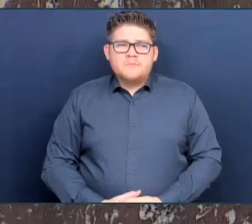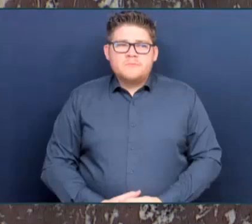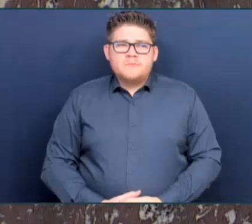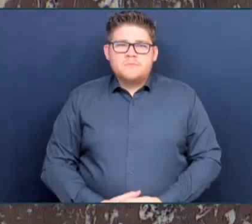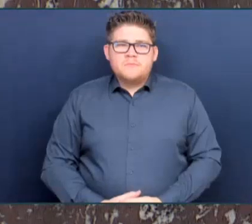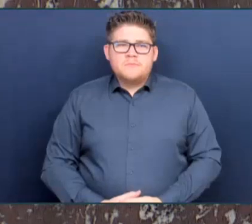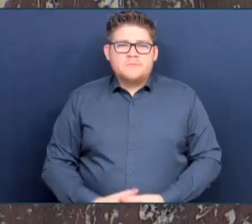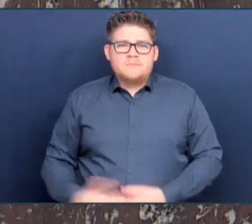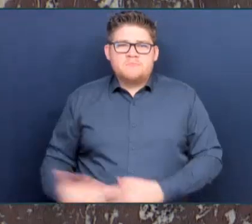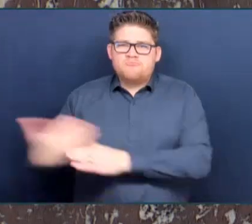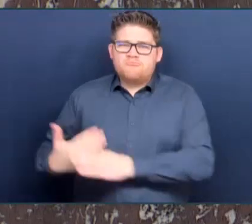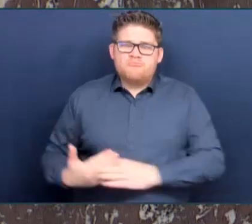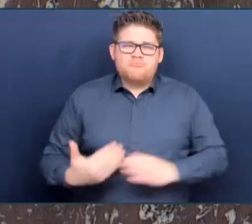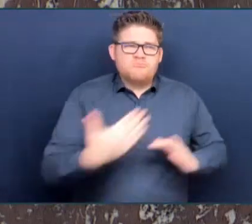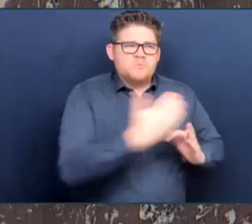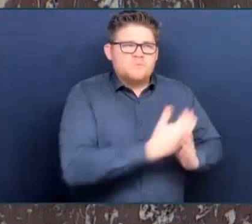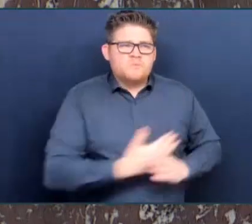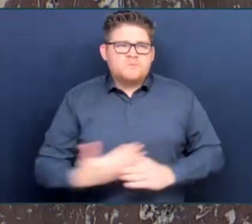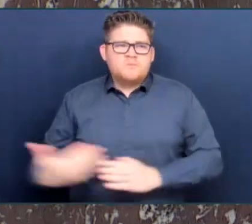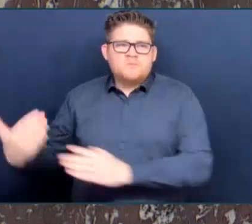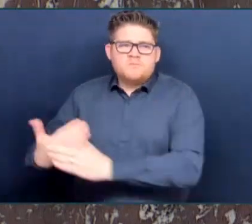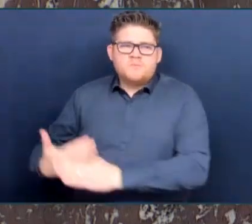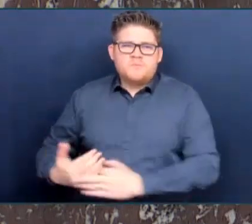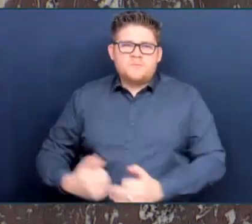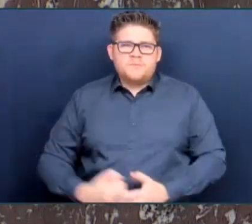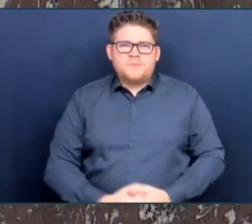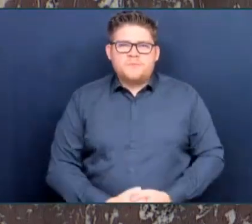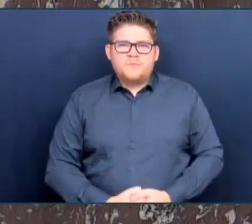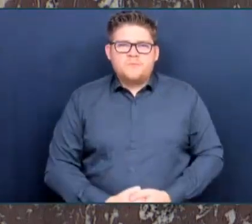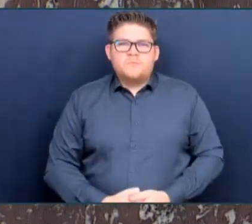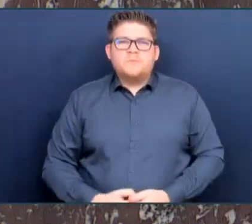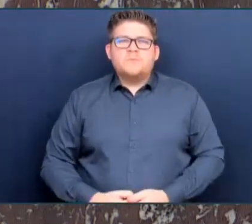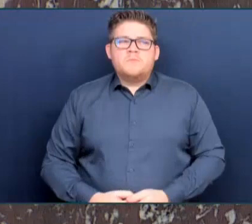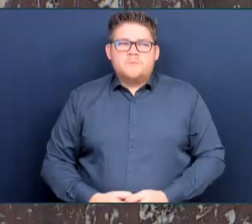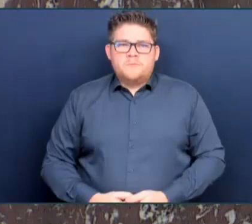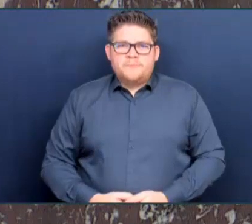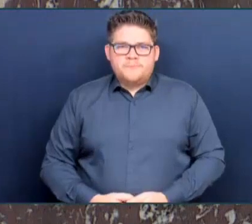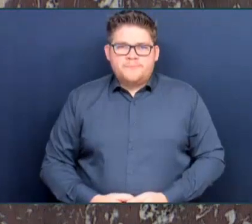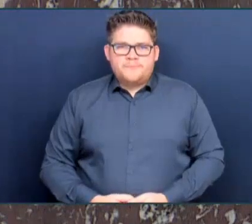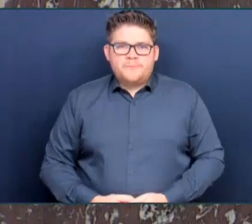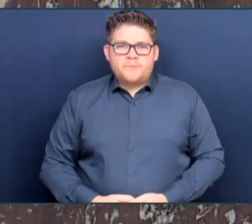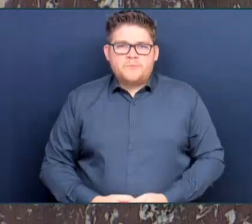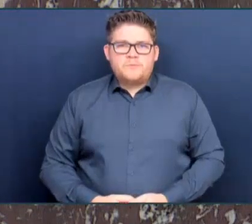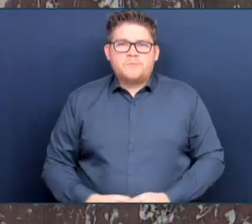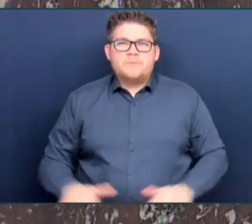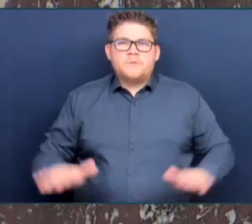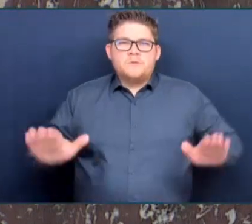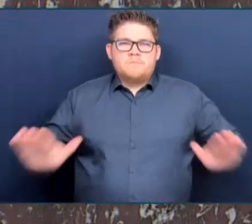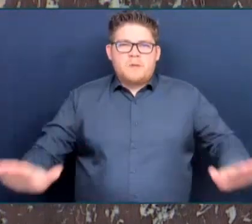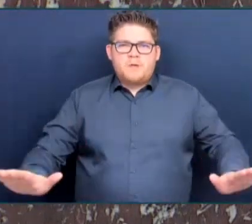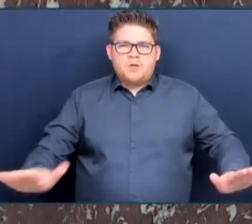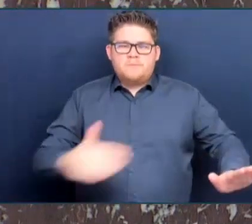Thank you. Please, please, members,